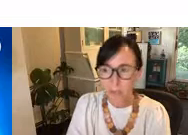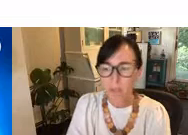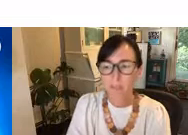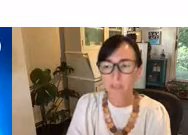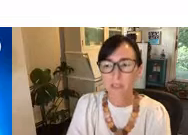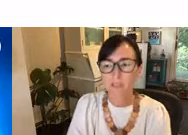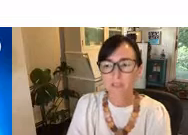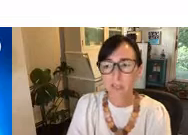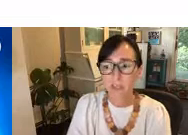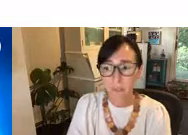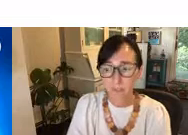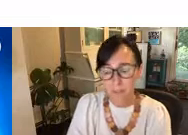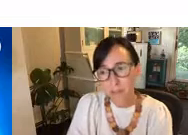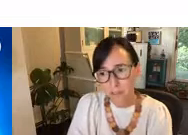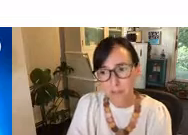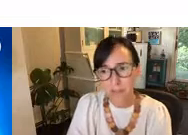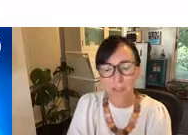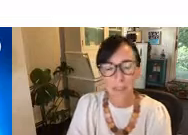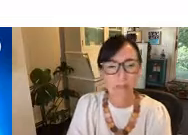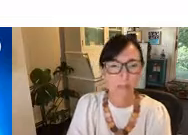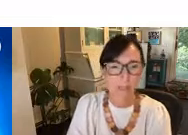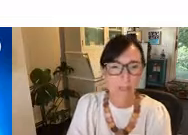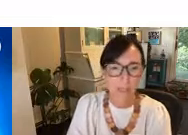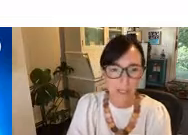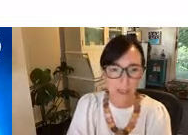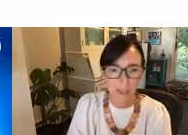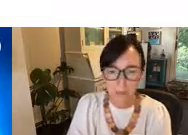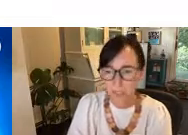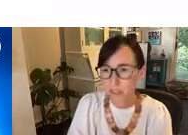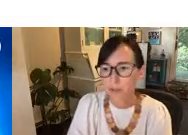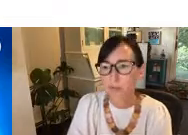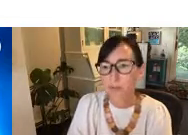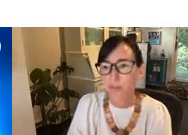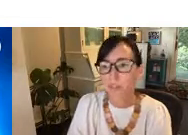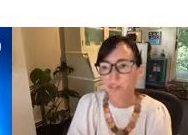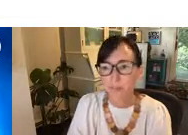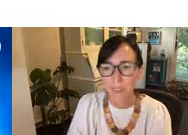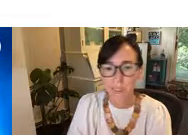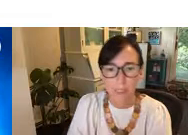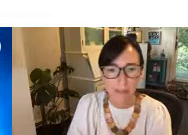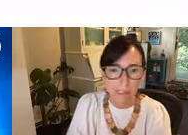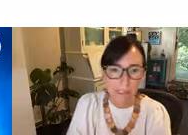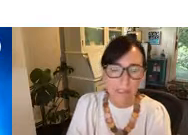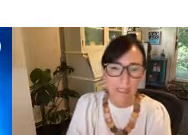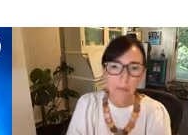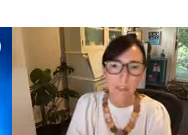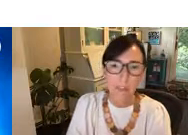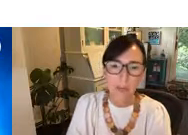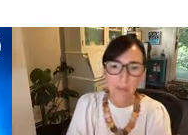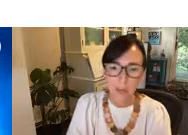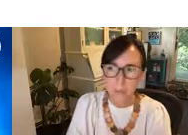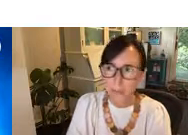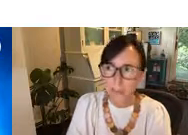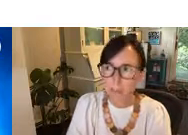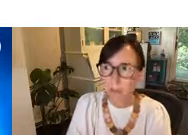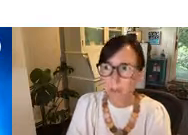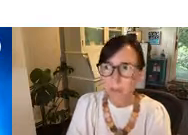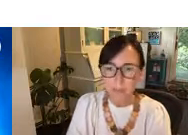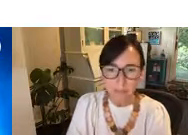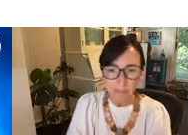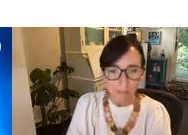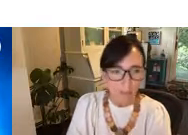Well, it's important because approximately 15% of the population are persons with disabilities, which is about 1